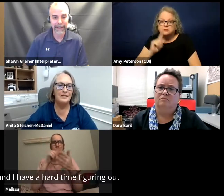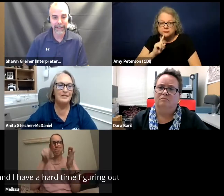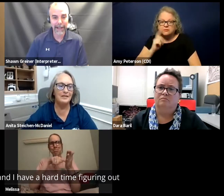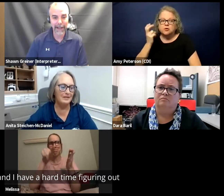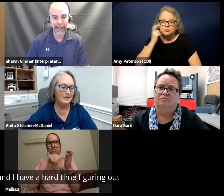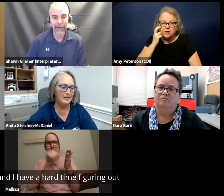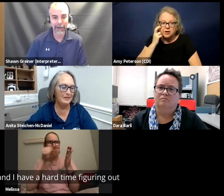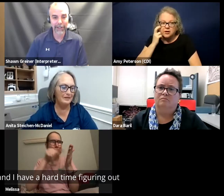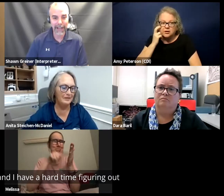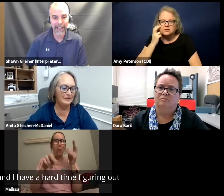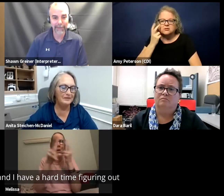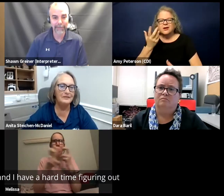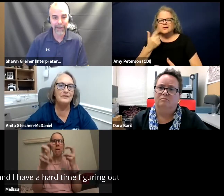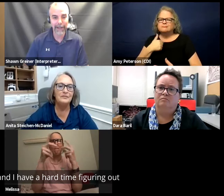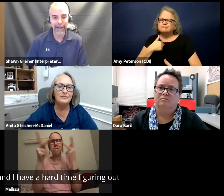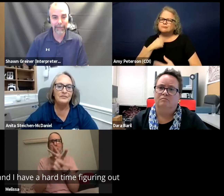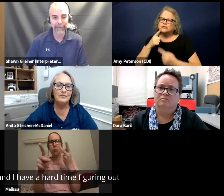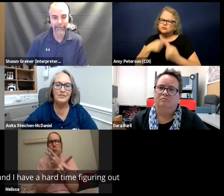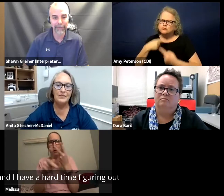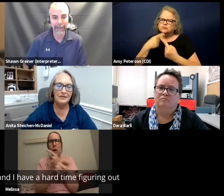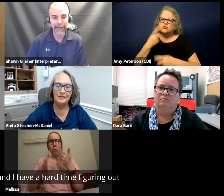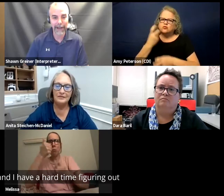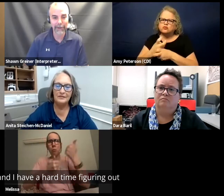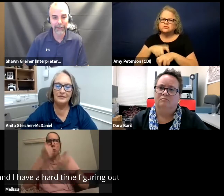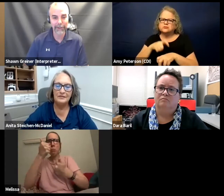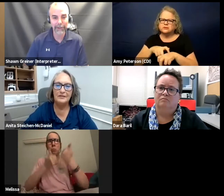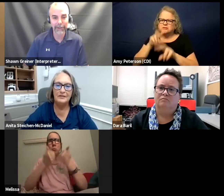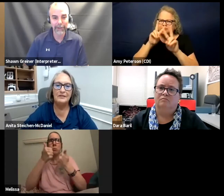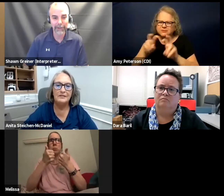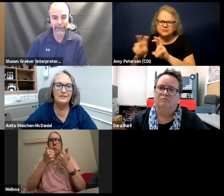And I have a hard time figuring out